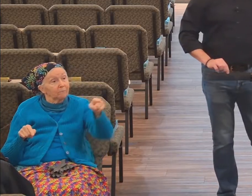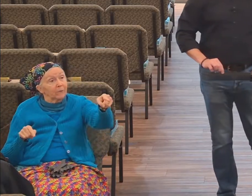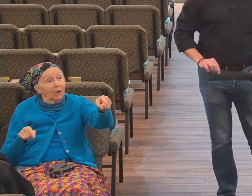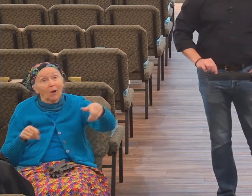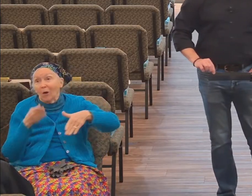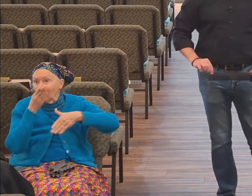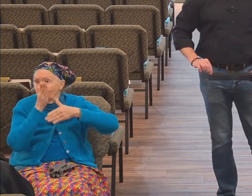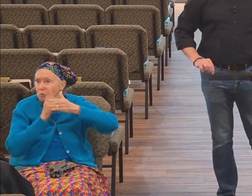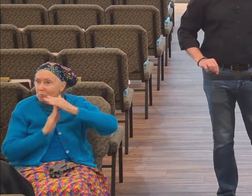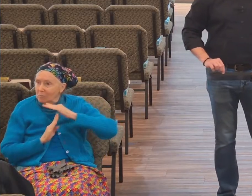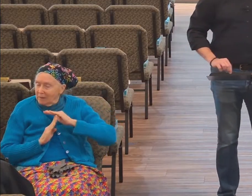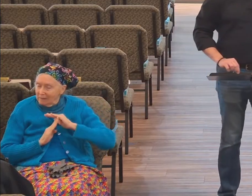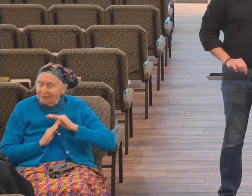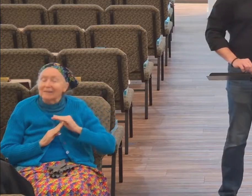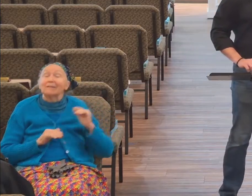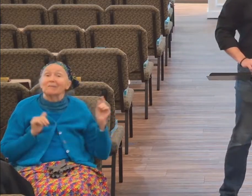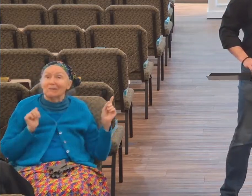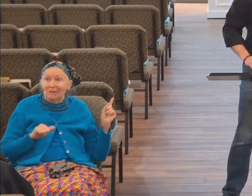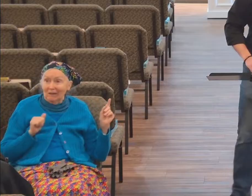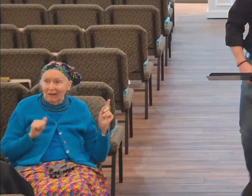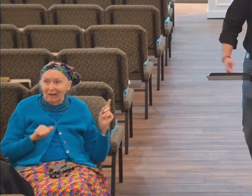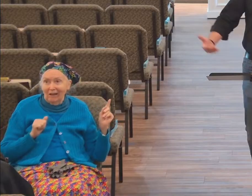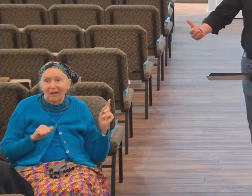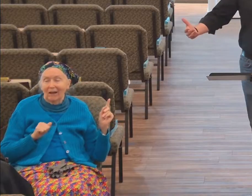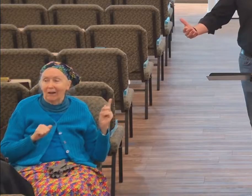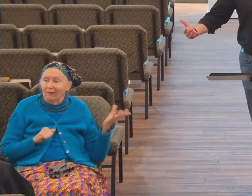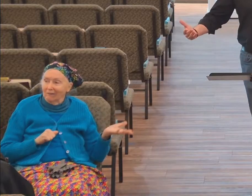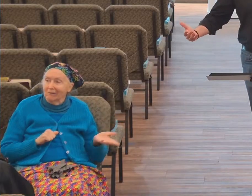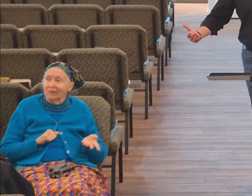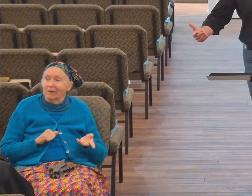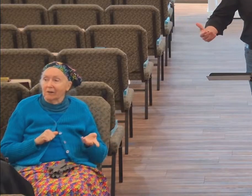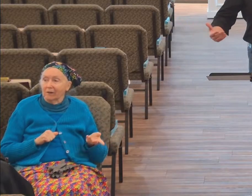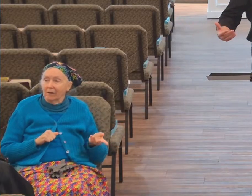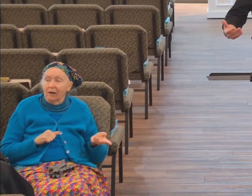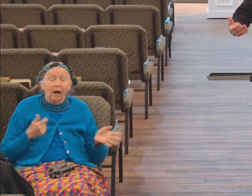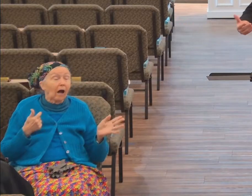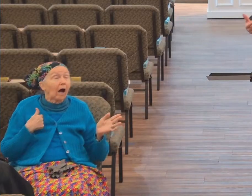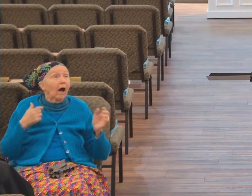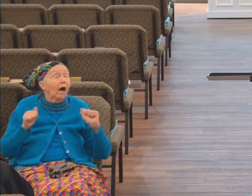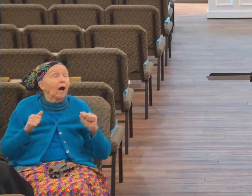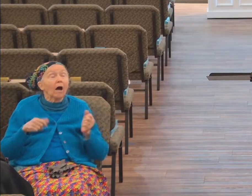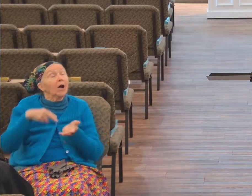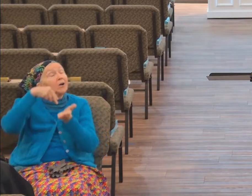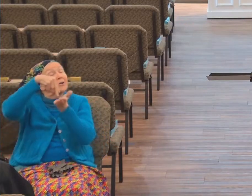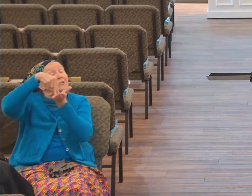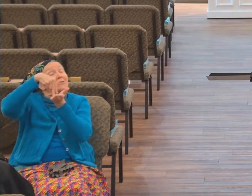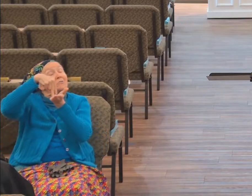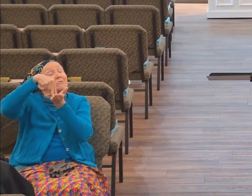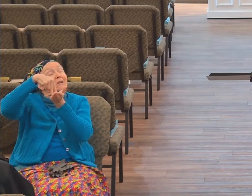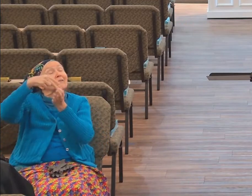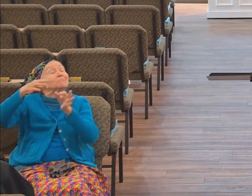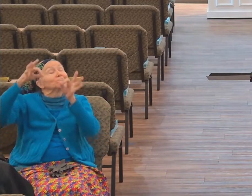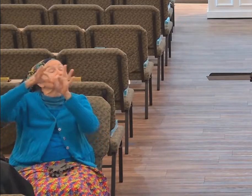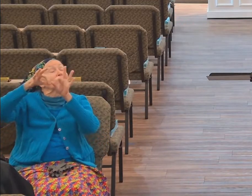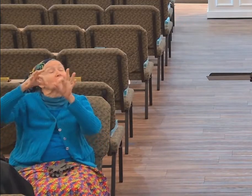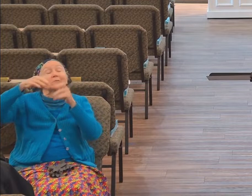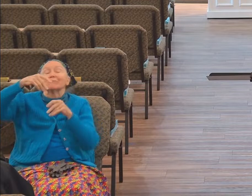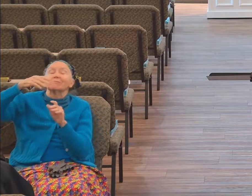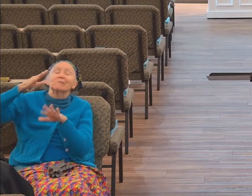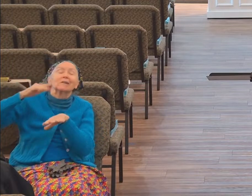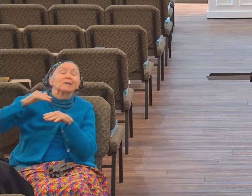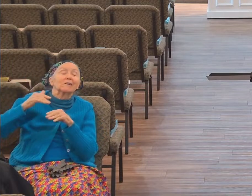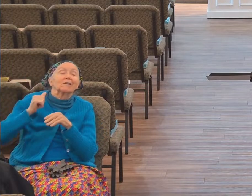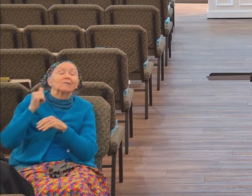Come on. Yeah, right? It's like, listen, I could stand up on a pedestal all day long and act